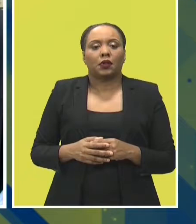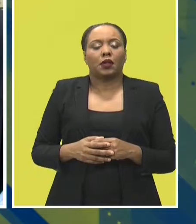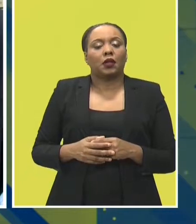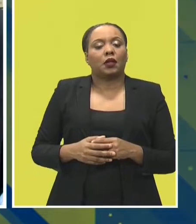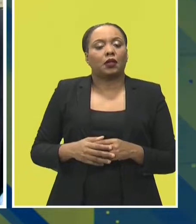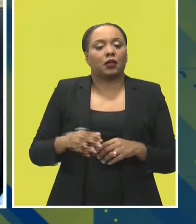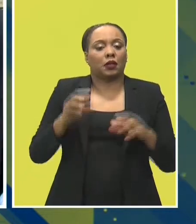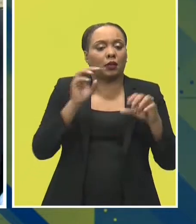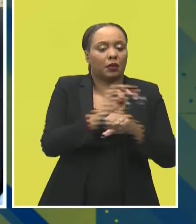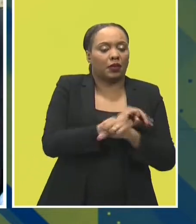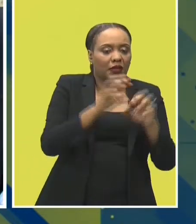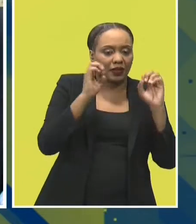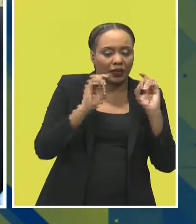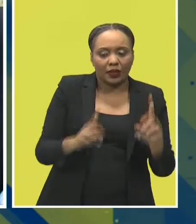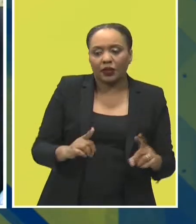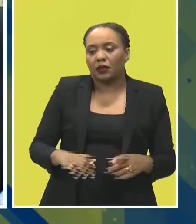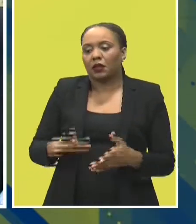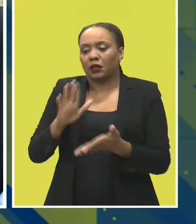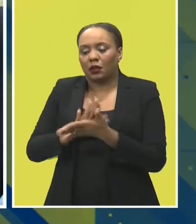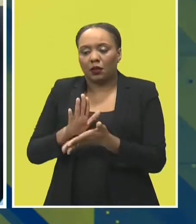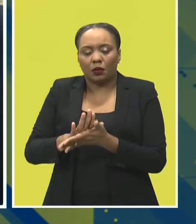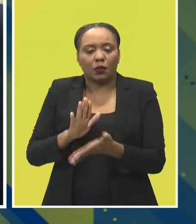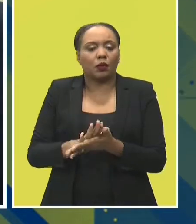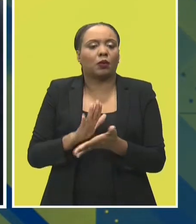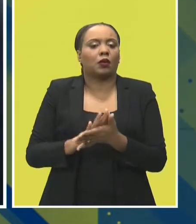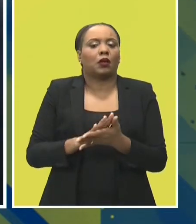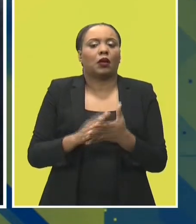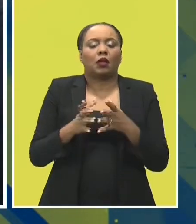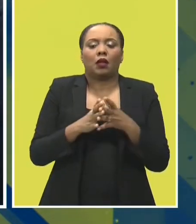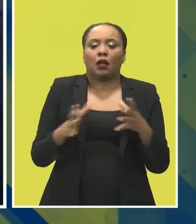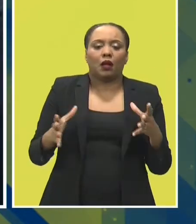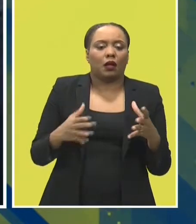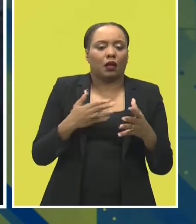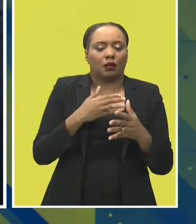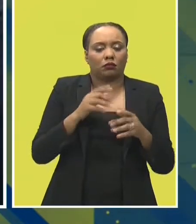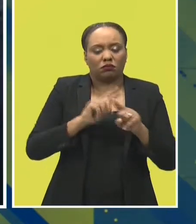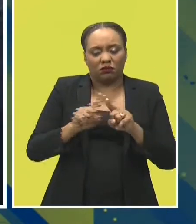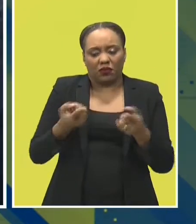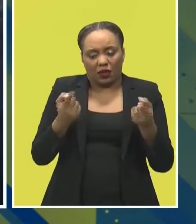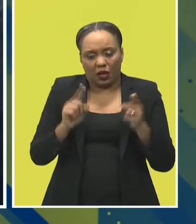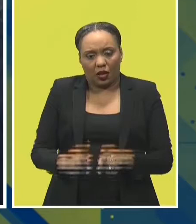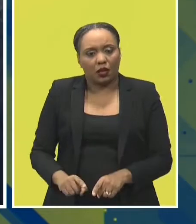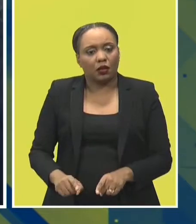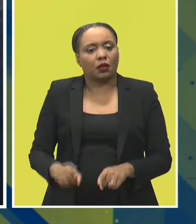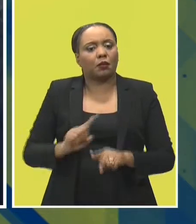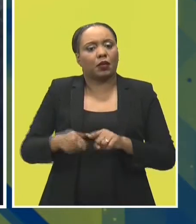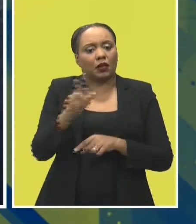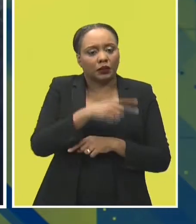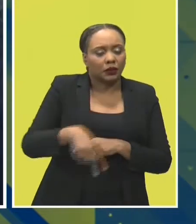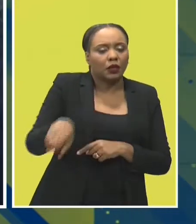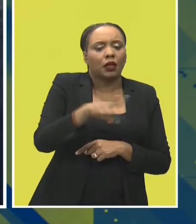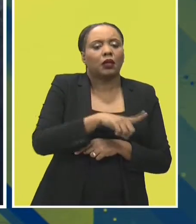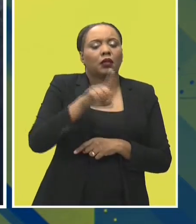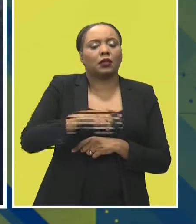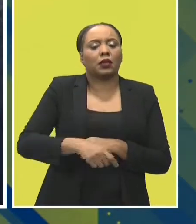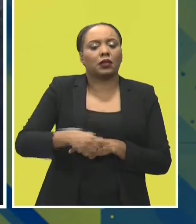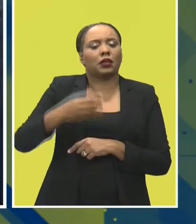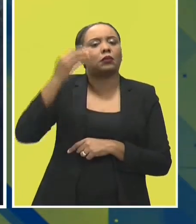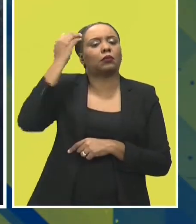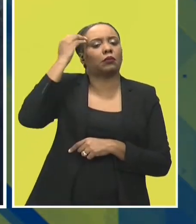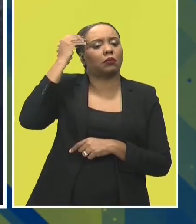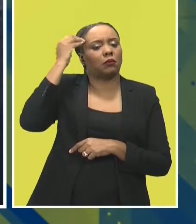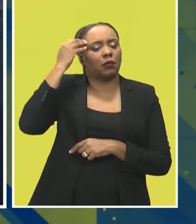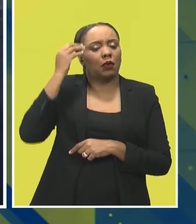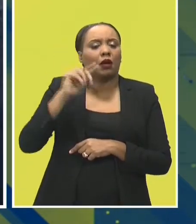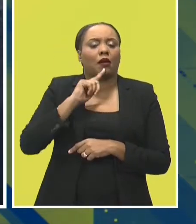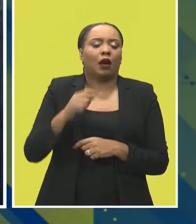institutions, and this is really a call to the wider society to take stock of what is happening, and to be able to